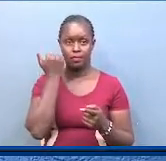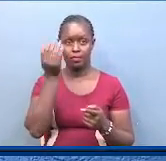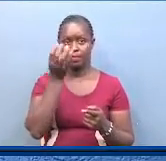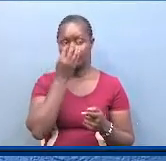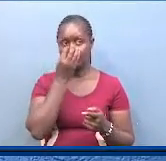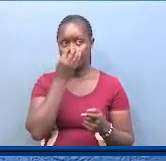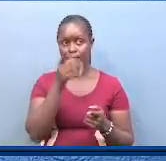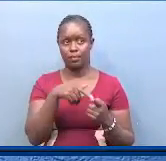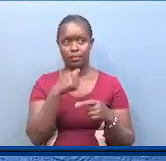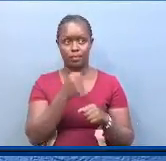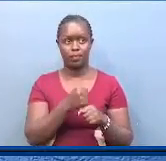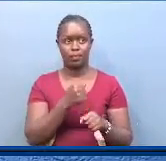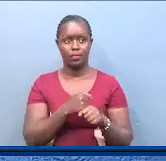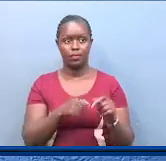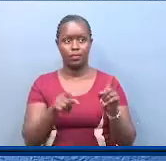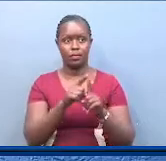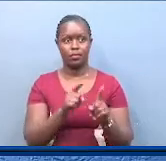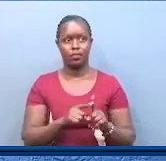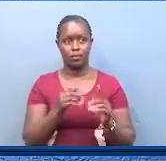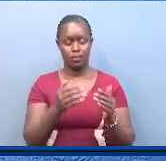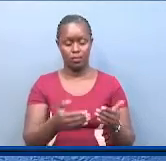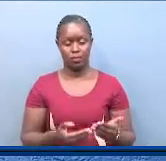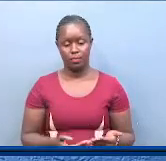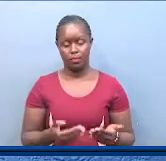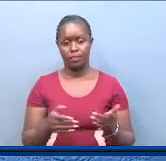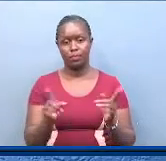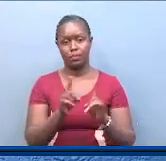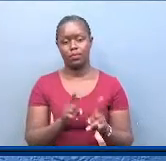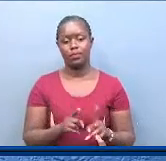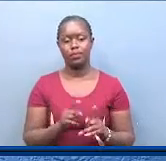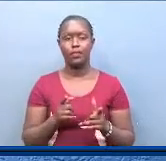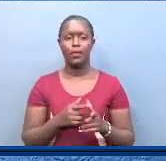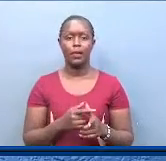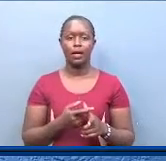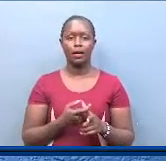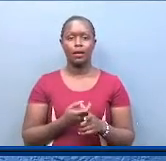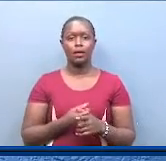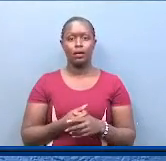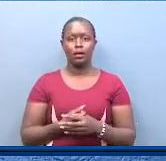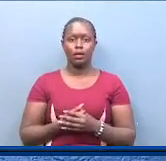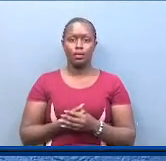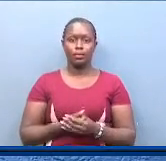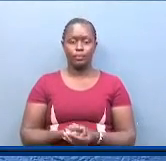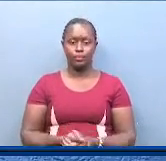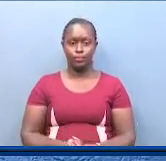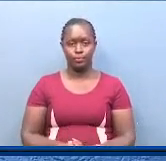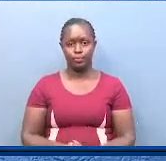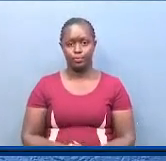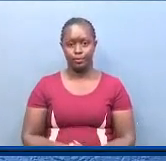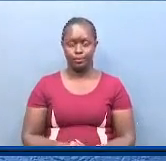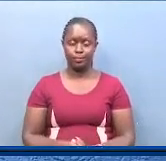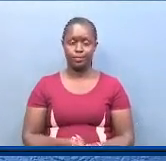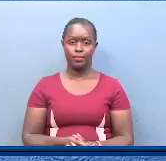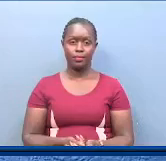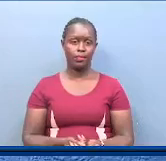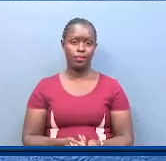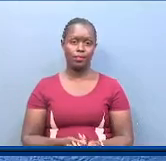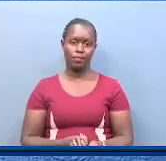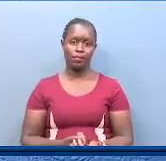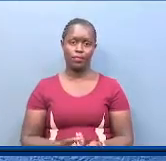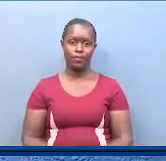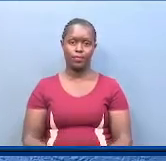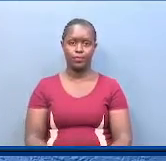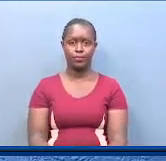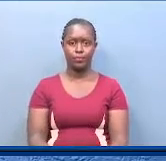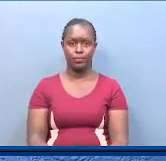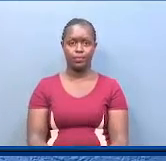was the one who was working and he welcomed in the eaters essentially. And that has been the, you know, his own fault. Today the president stands as the